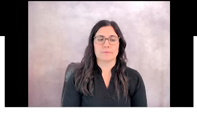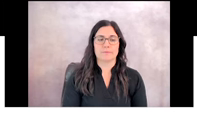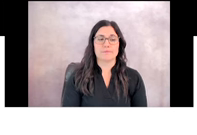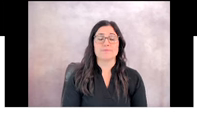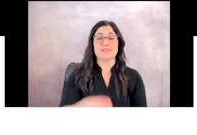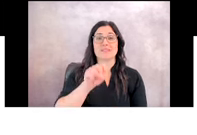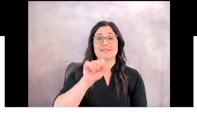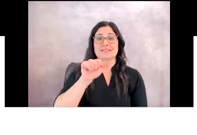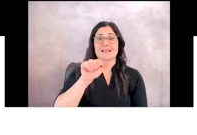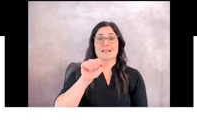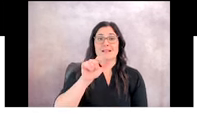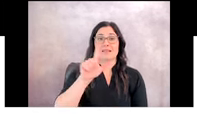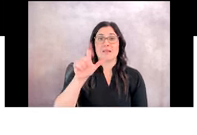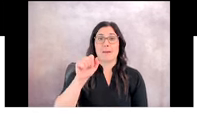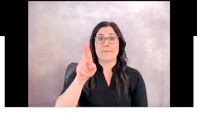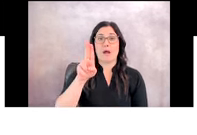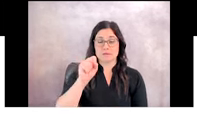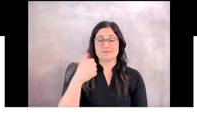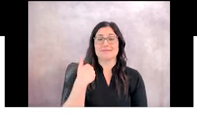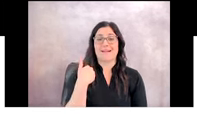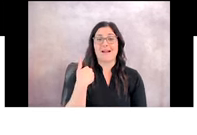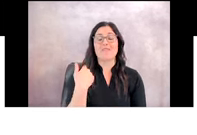Syllabus with practical examples.